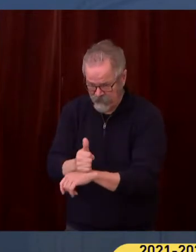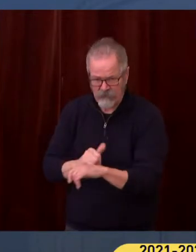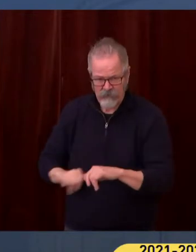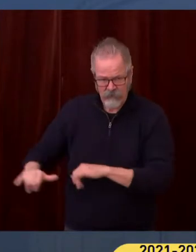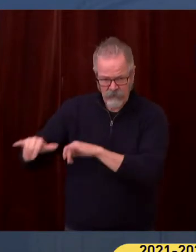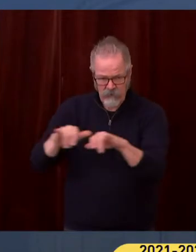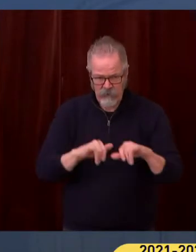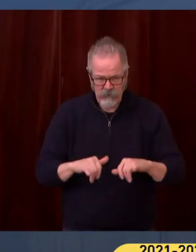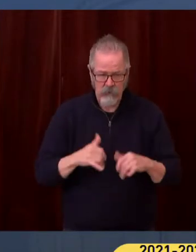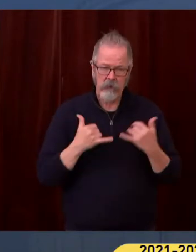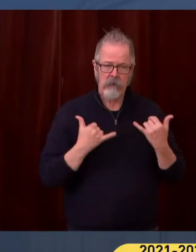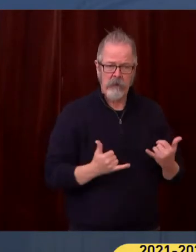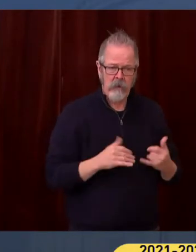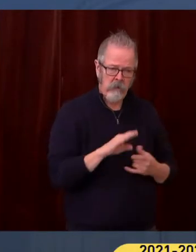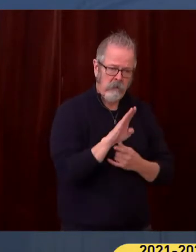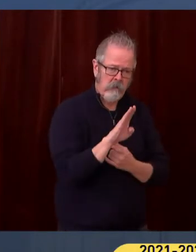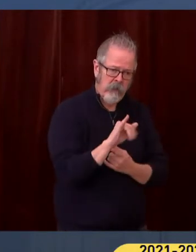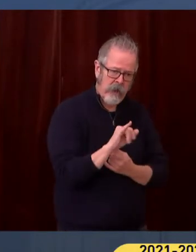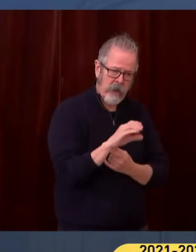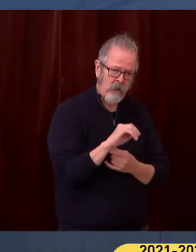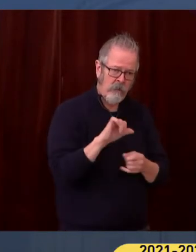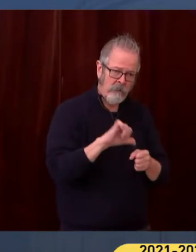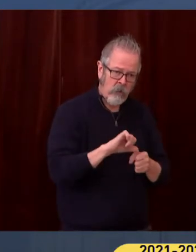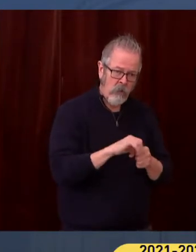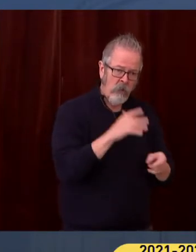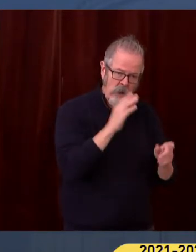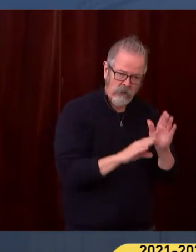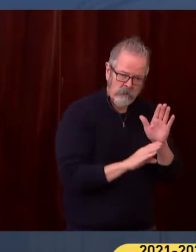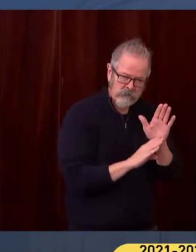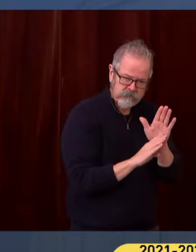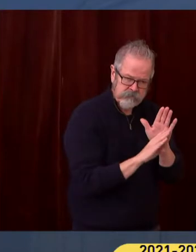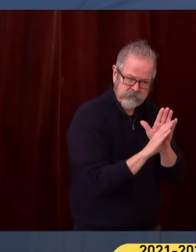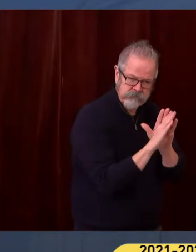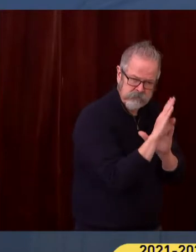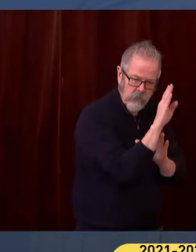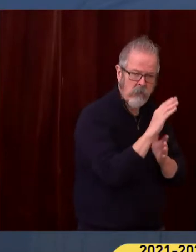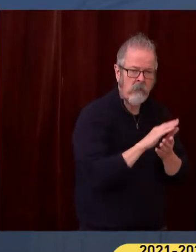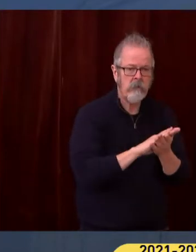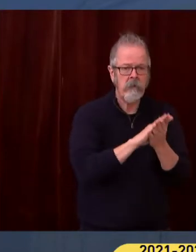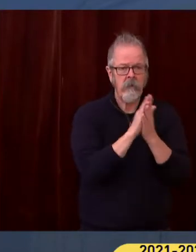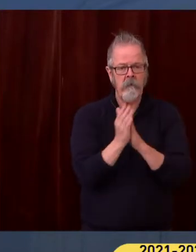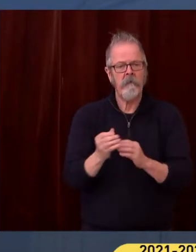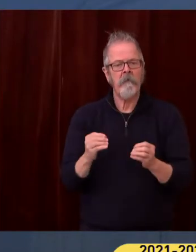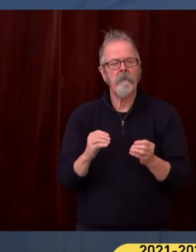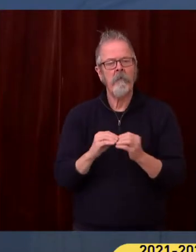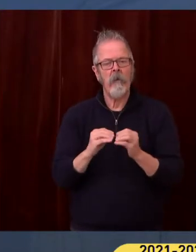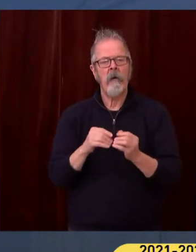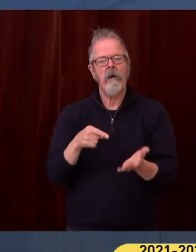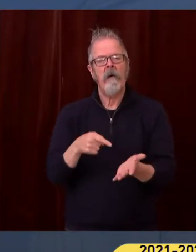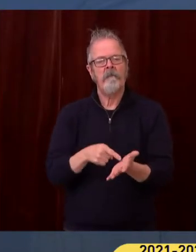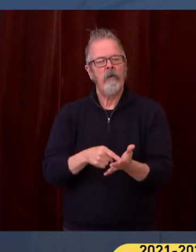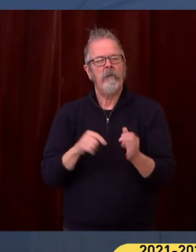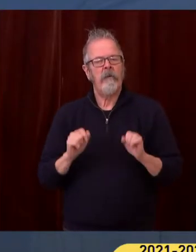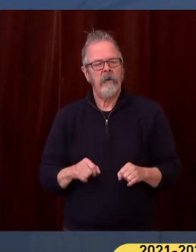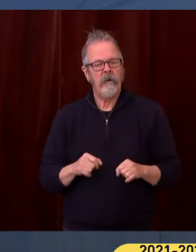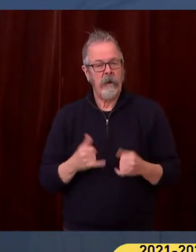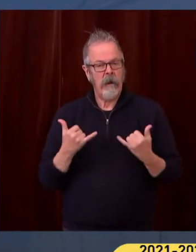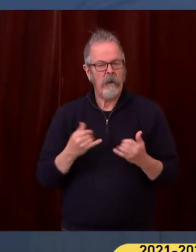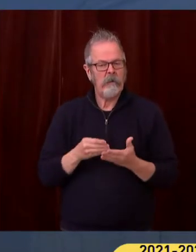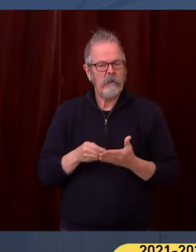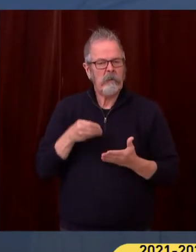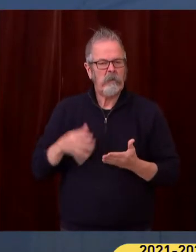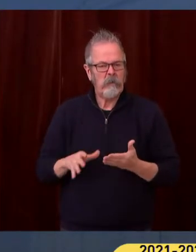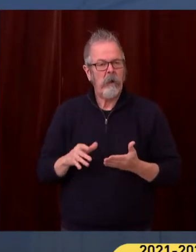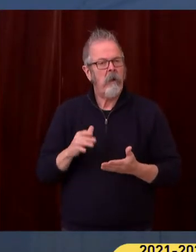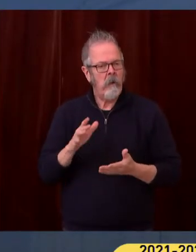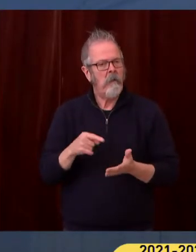reduce their emissions, because biofuels have a less emission platform. So we think it is a positive